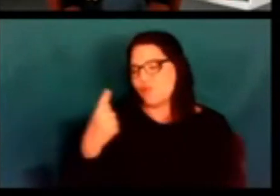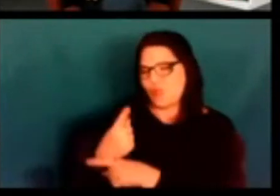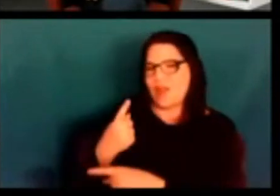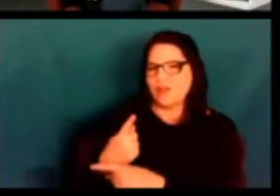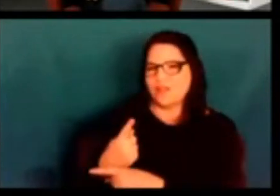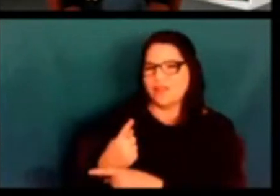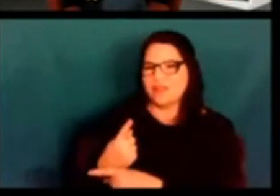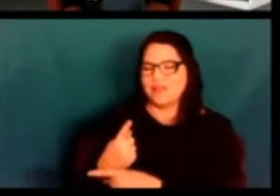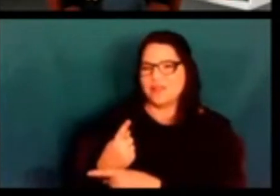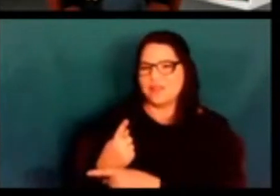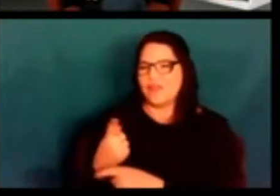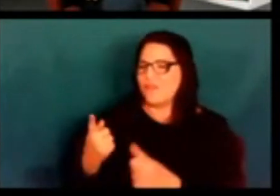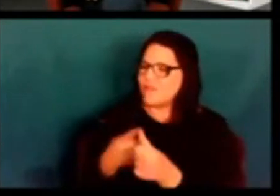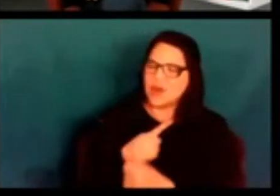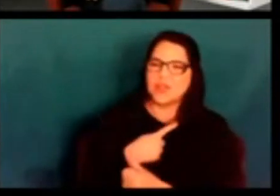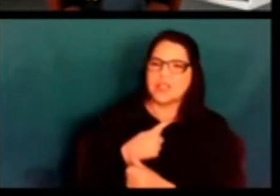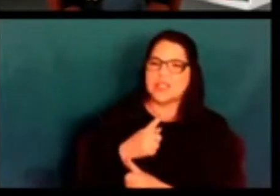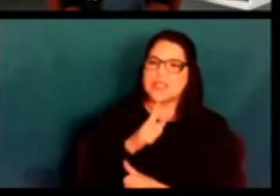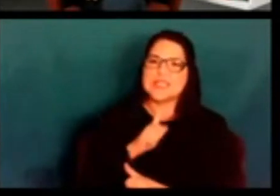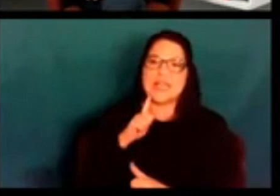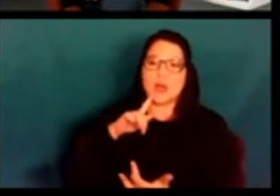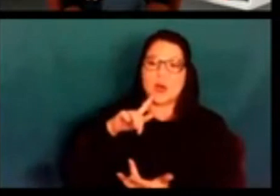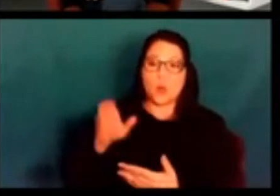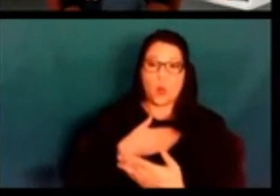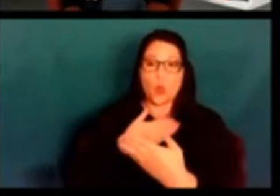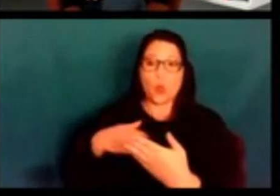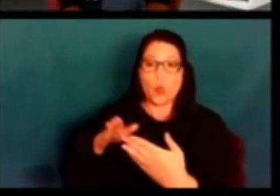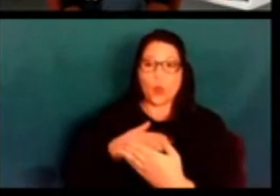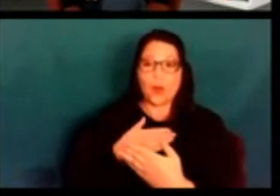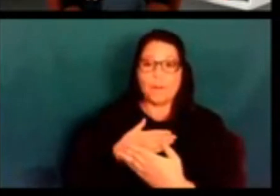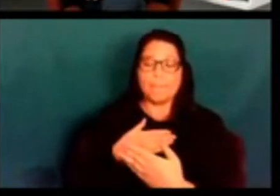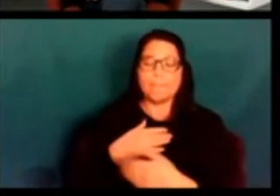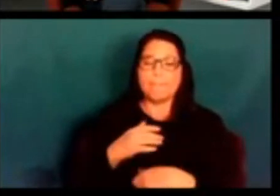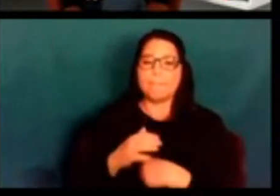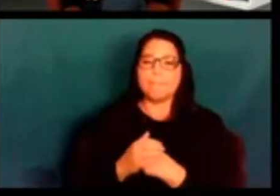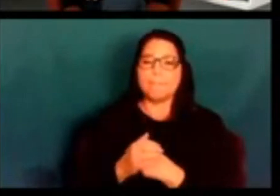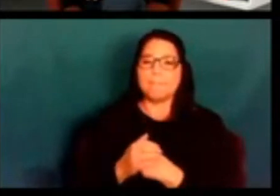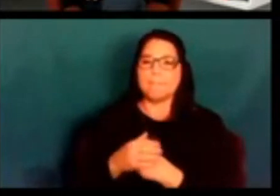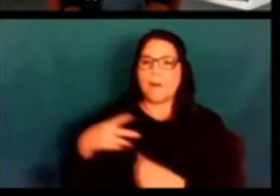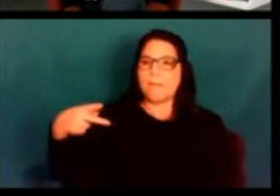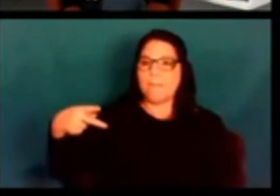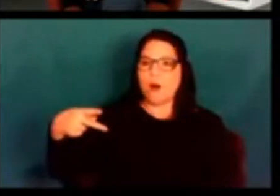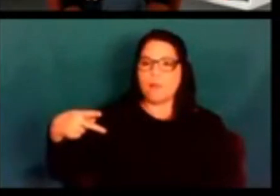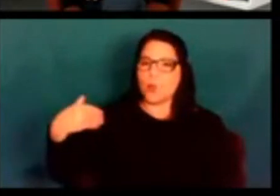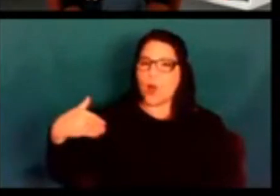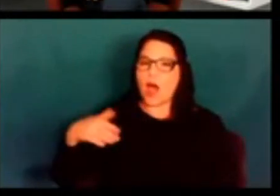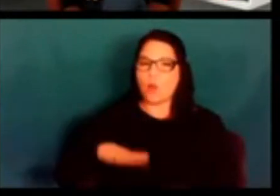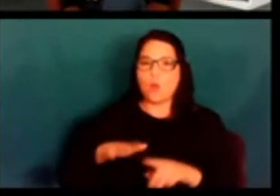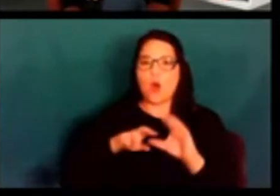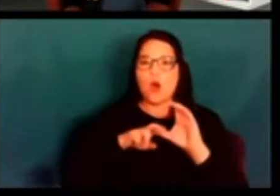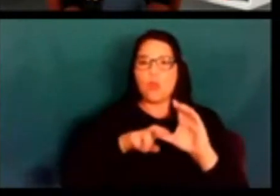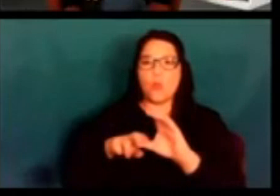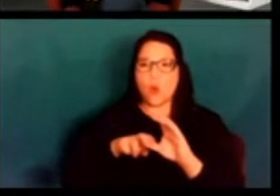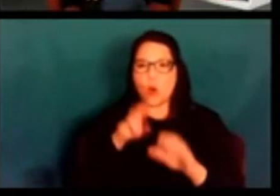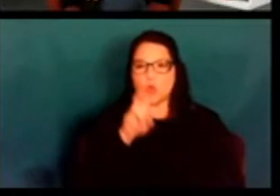the one that was our first single. And we became the Parliaments, and we was on the road, and I've been on the